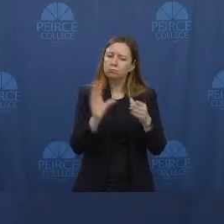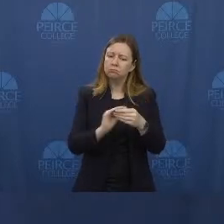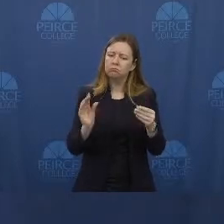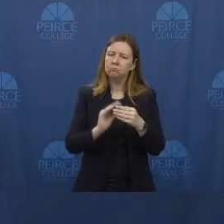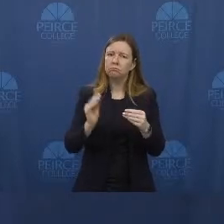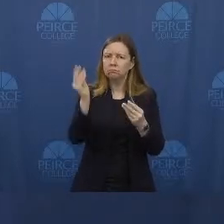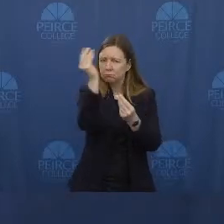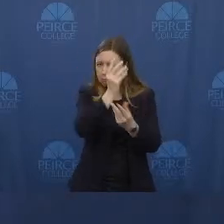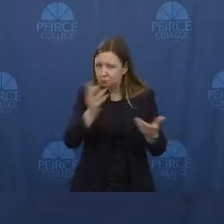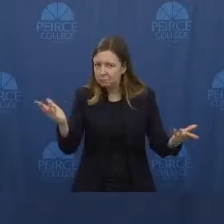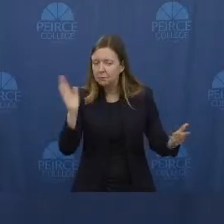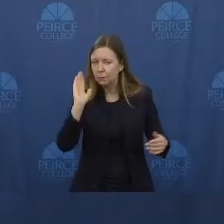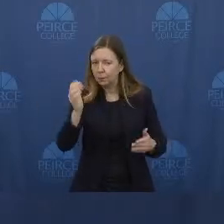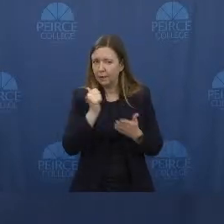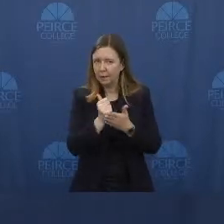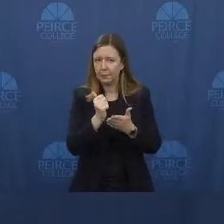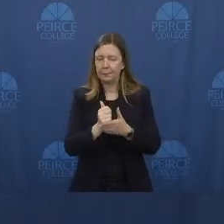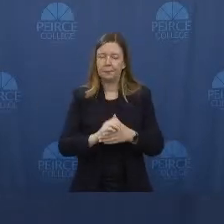will help you along the way.